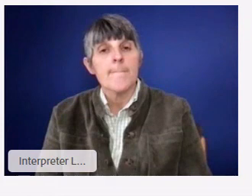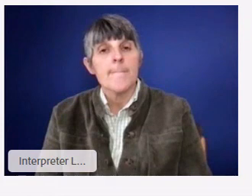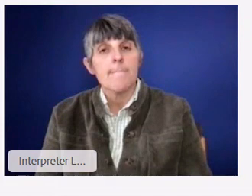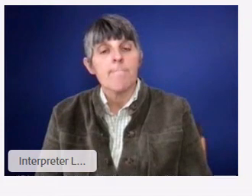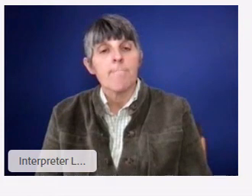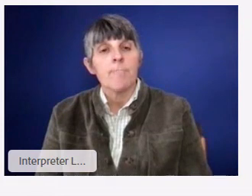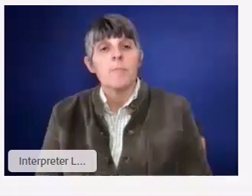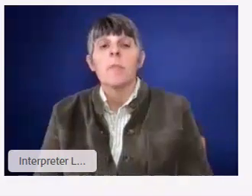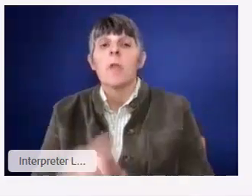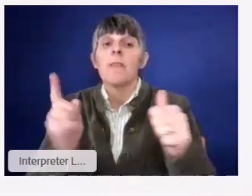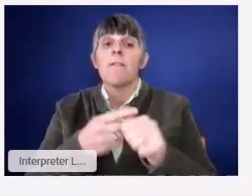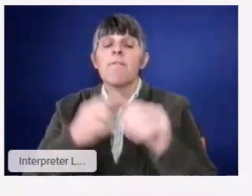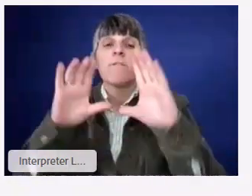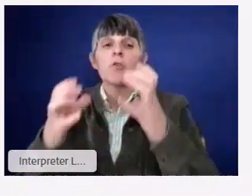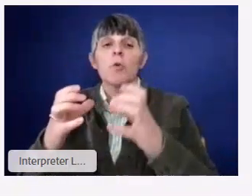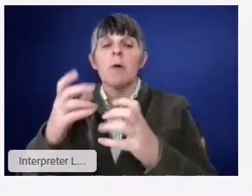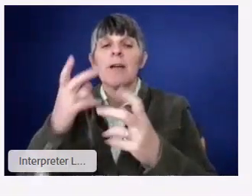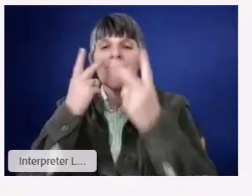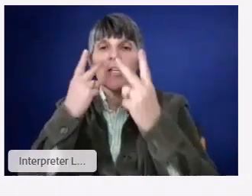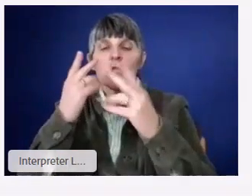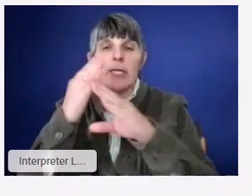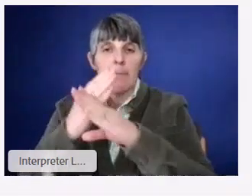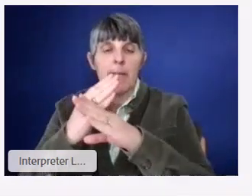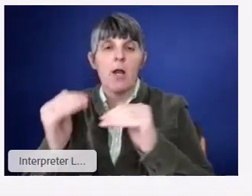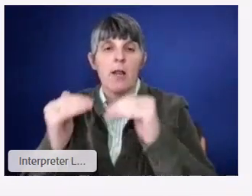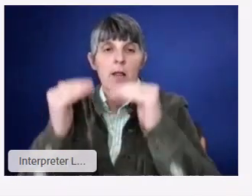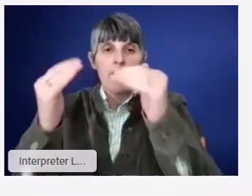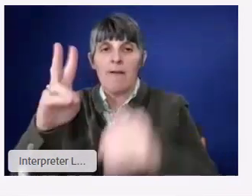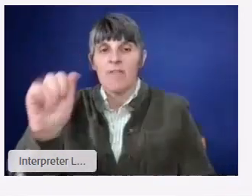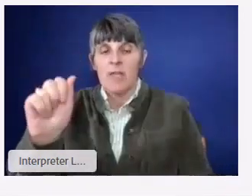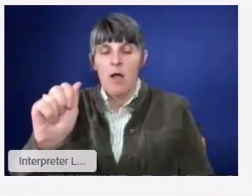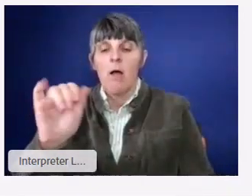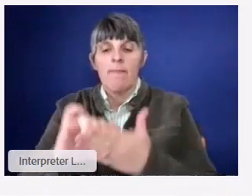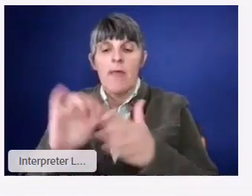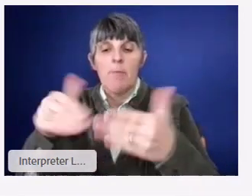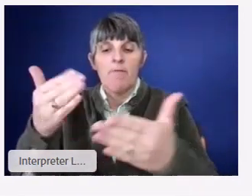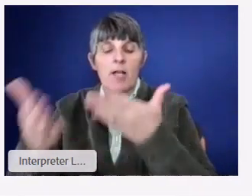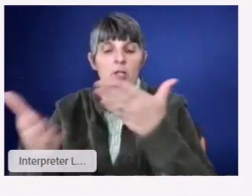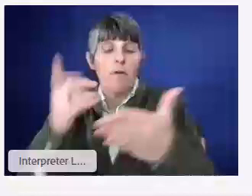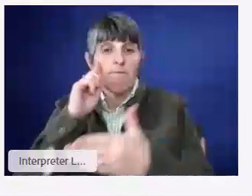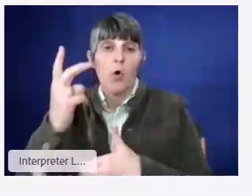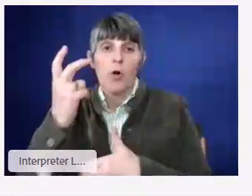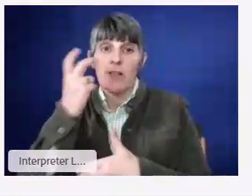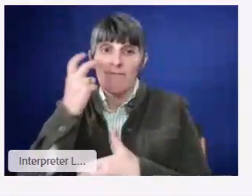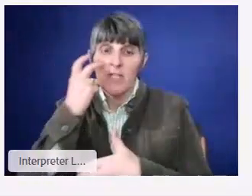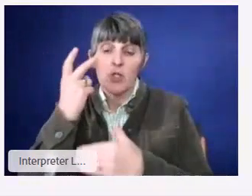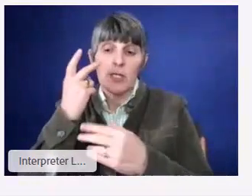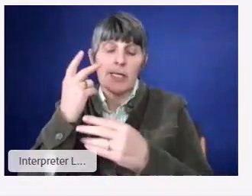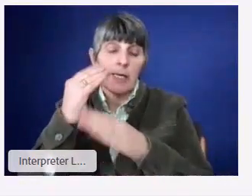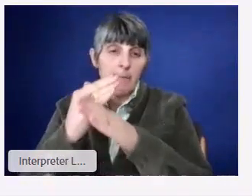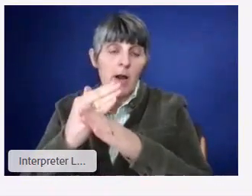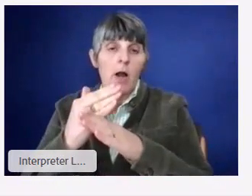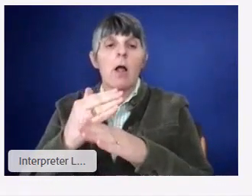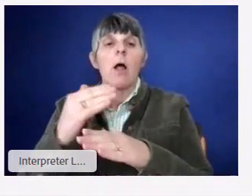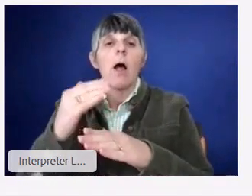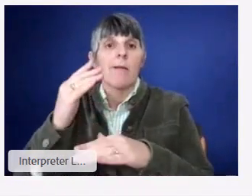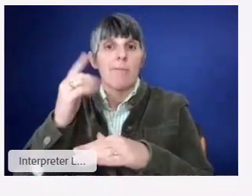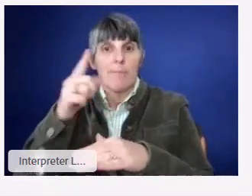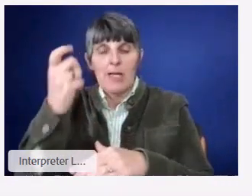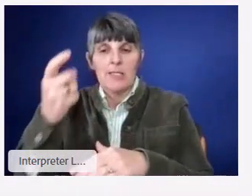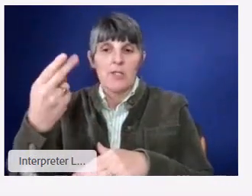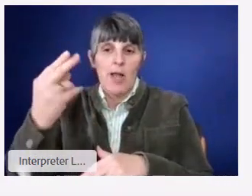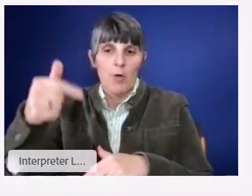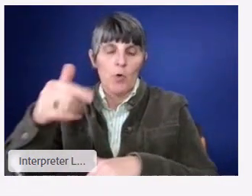The first group is Visually Impaired Advancement, or VIA, which provides services to the visually impaired community at their headquarters on the Buffalo Niagara Medical